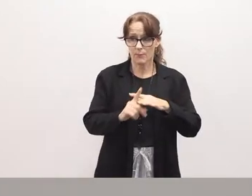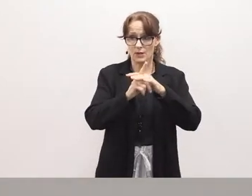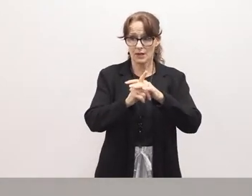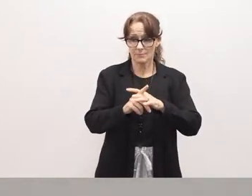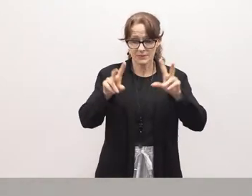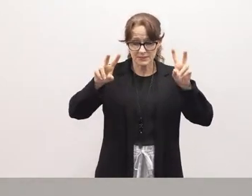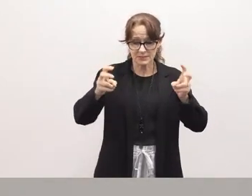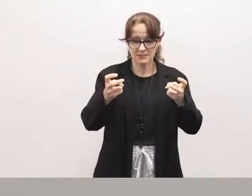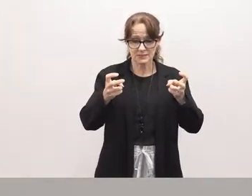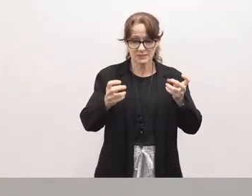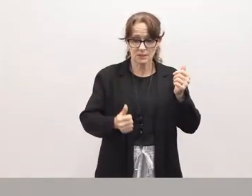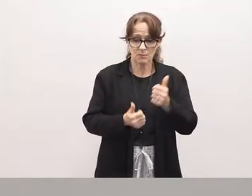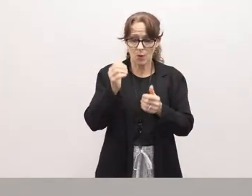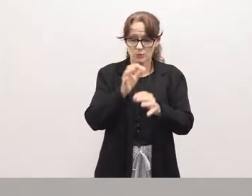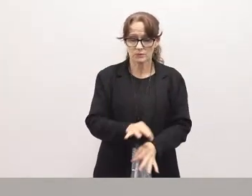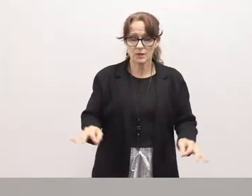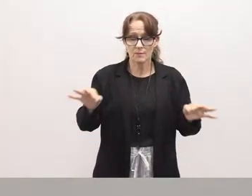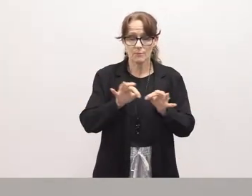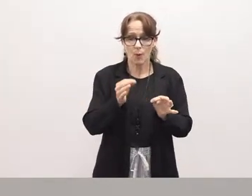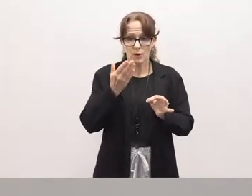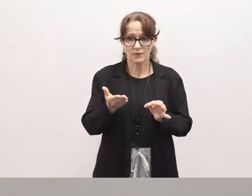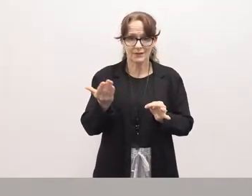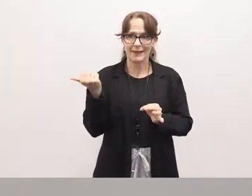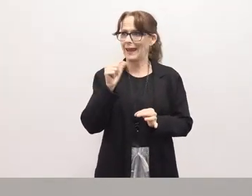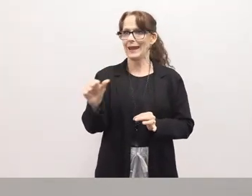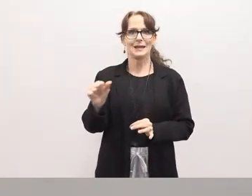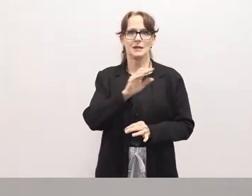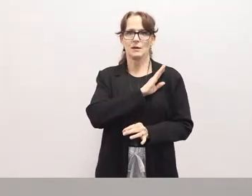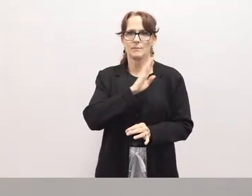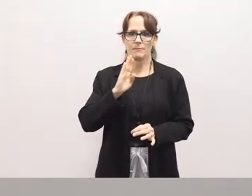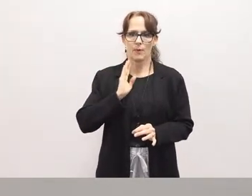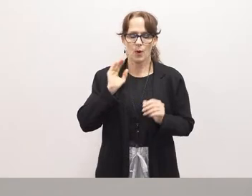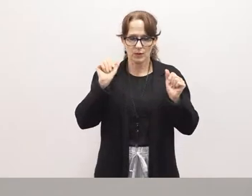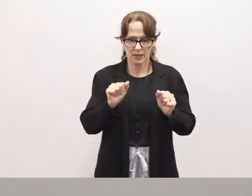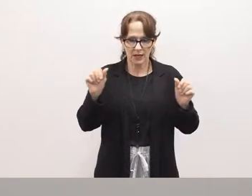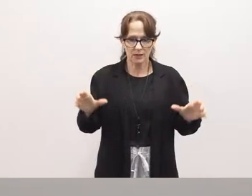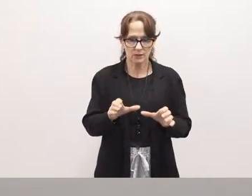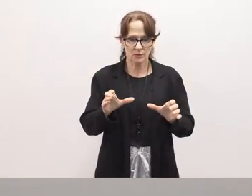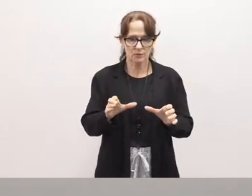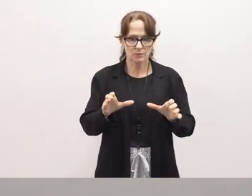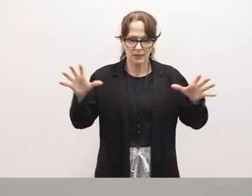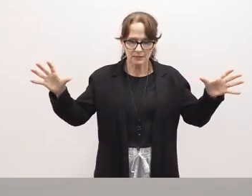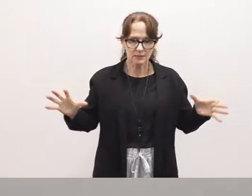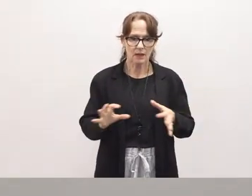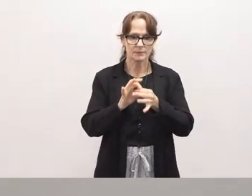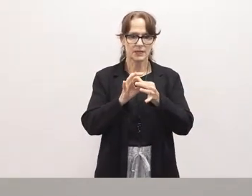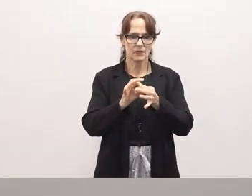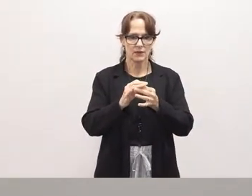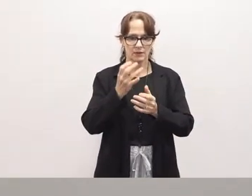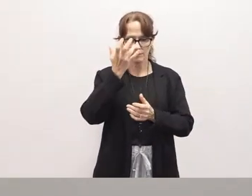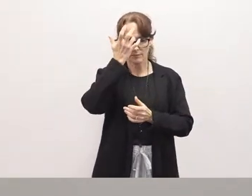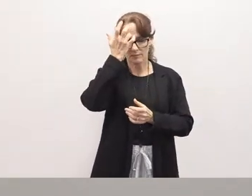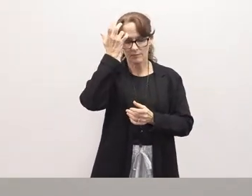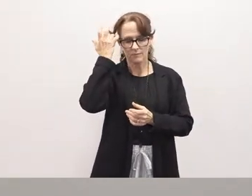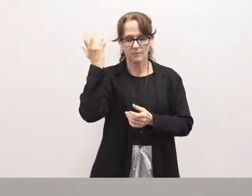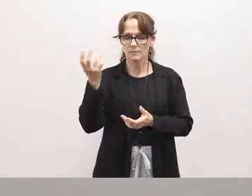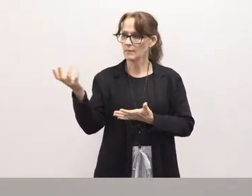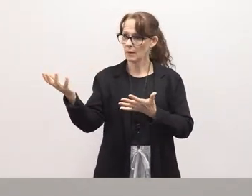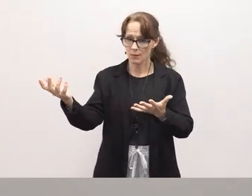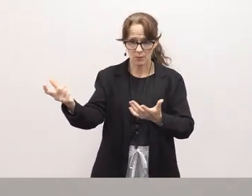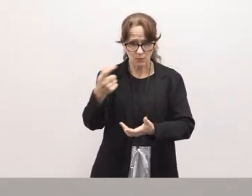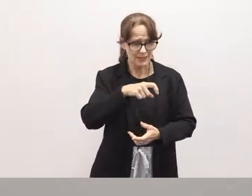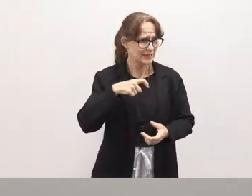important thing that this board, and frankly any board, can do is to come together. And if we can't come